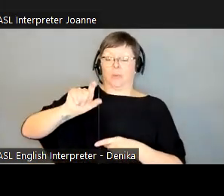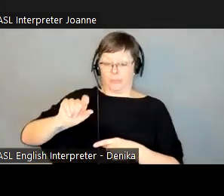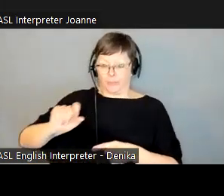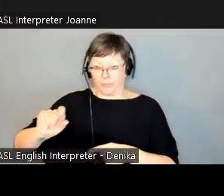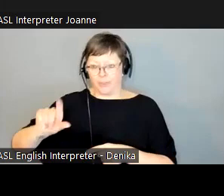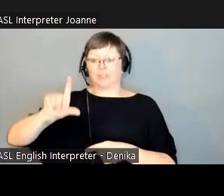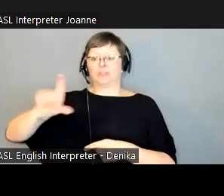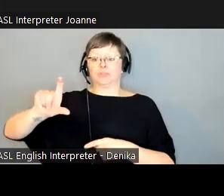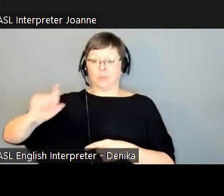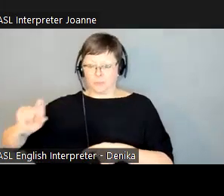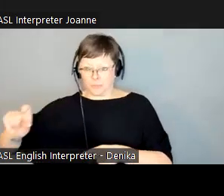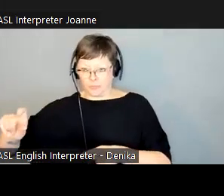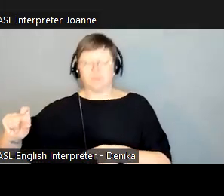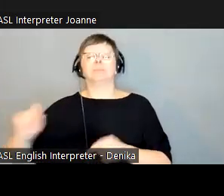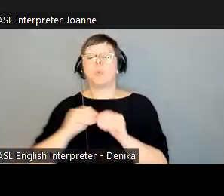read.